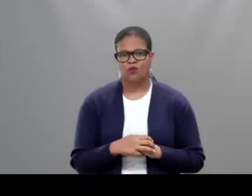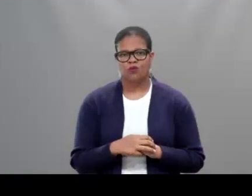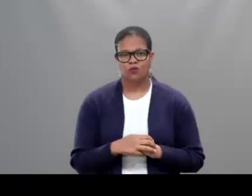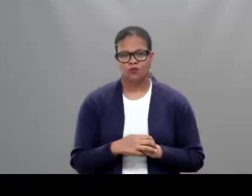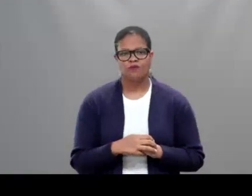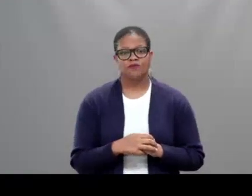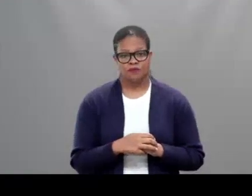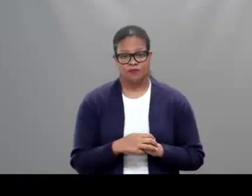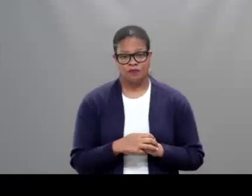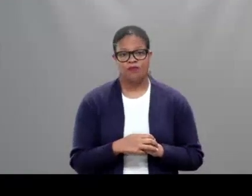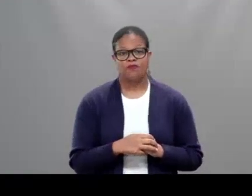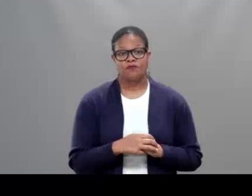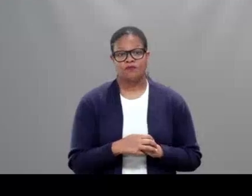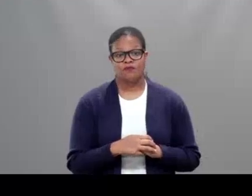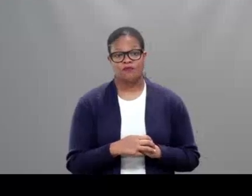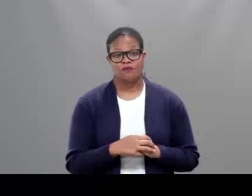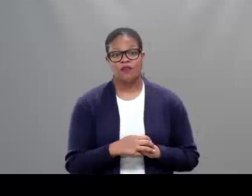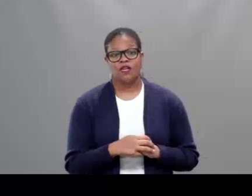Okay.